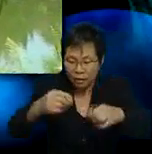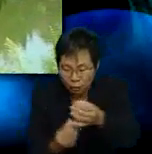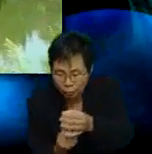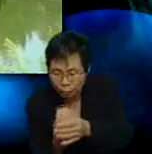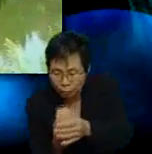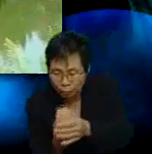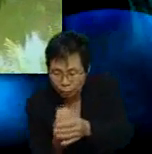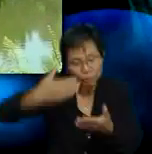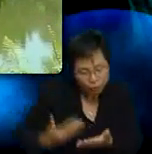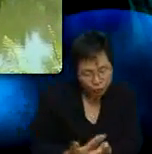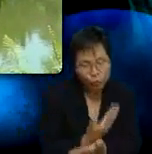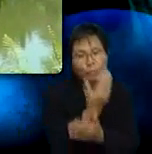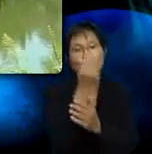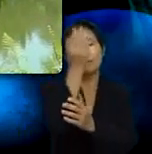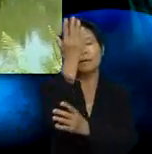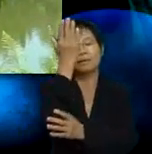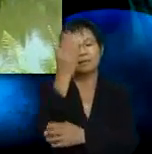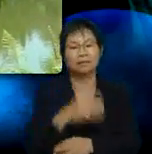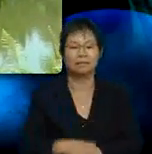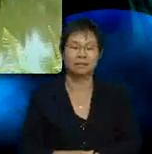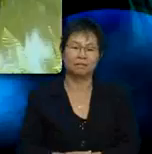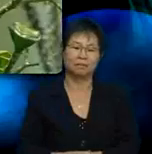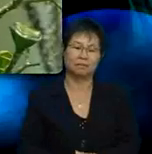grow into new plants.